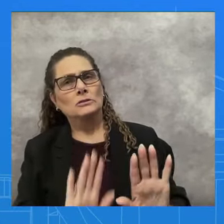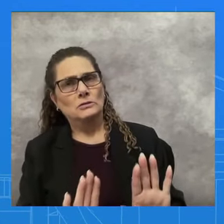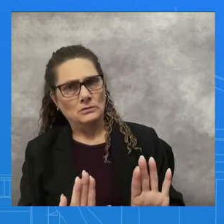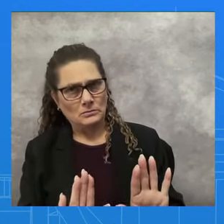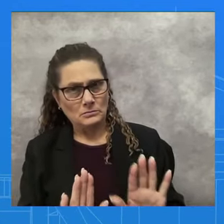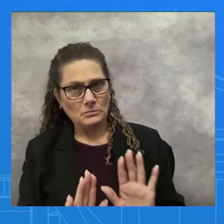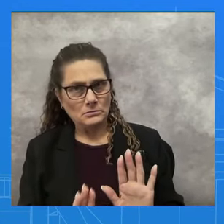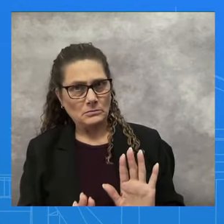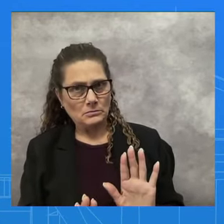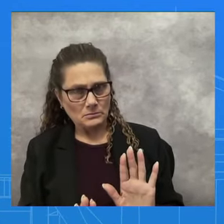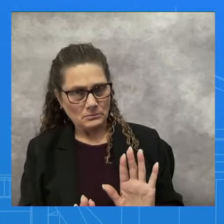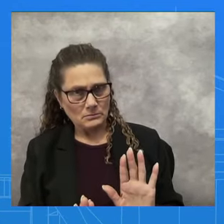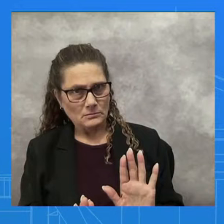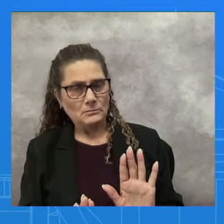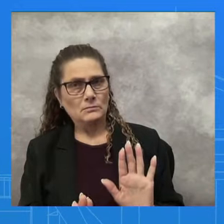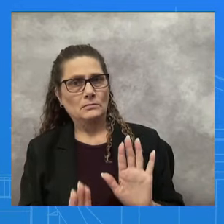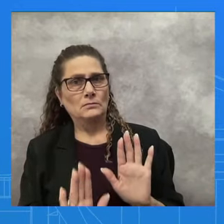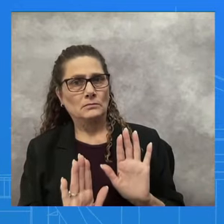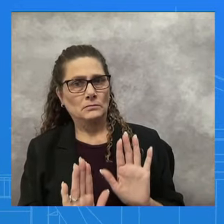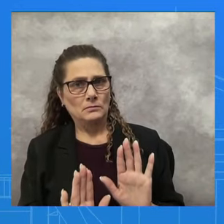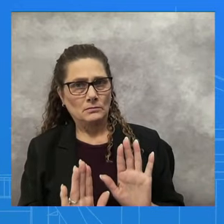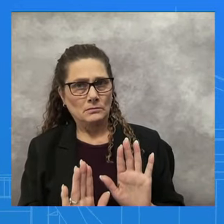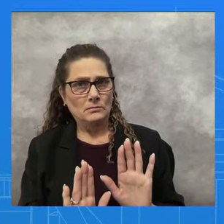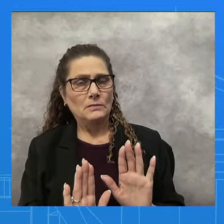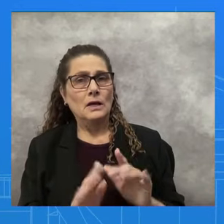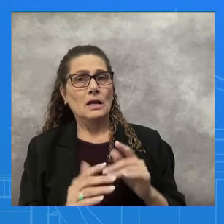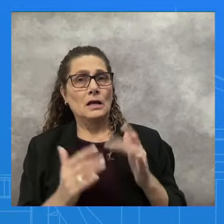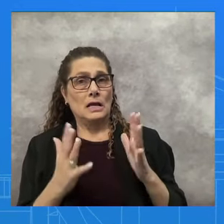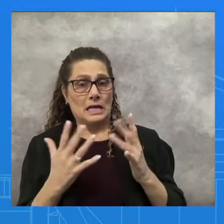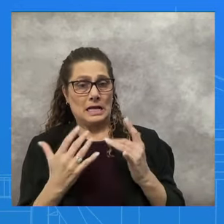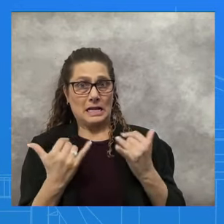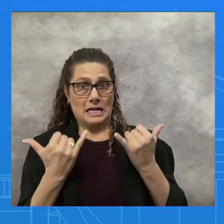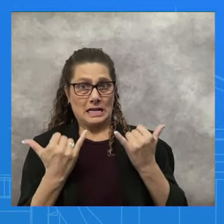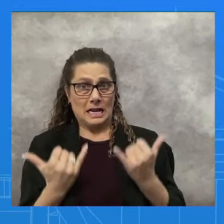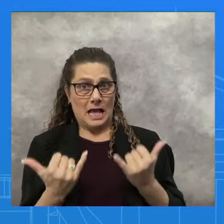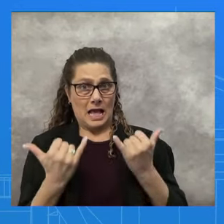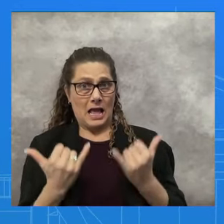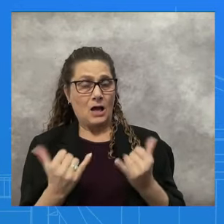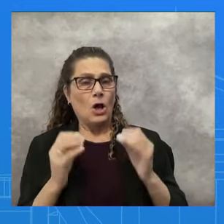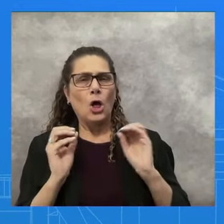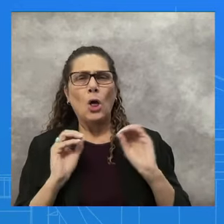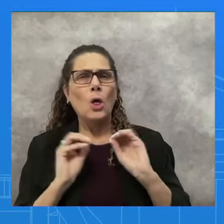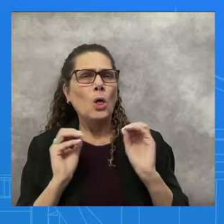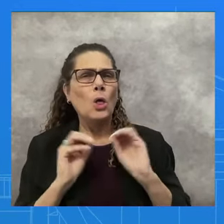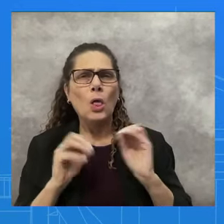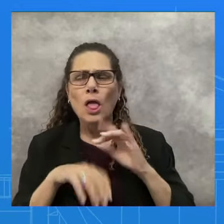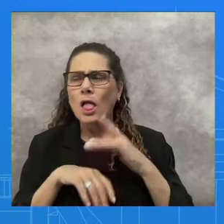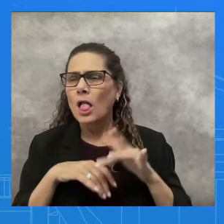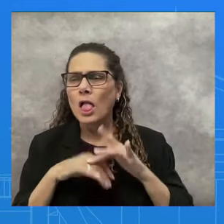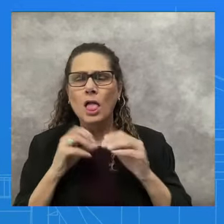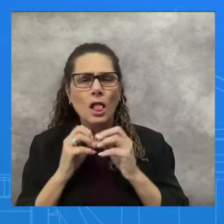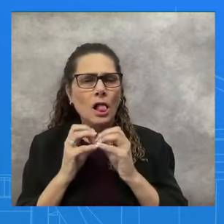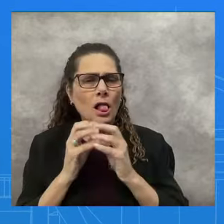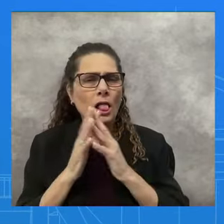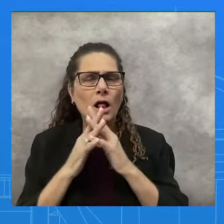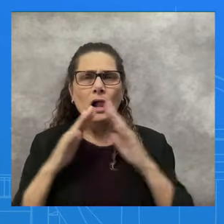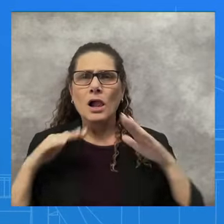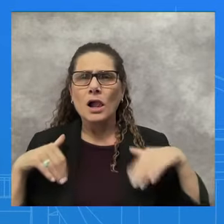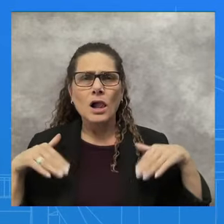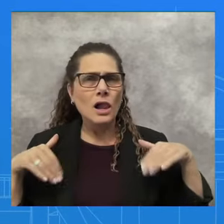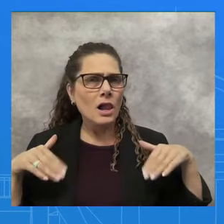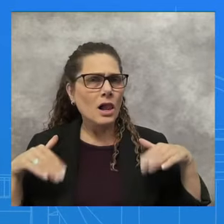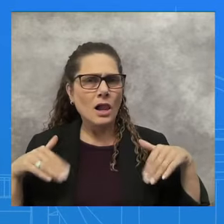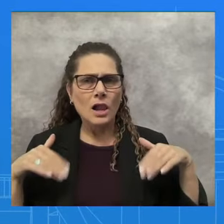I'll stick with what I said. It is not an active capability that is yet deployed. Hey, Mary, we're going to get around. Thanks, Karine. I appreciate it.